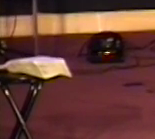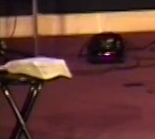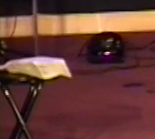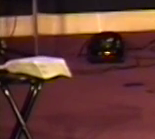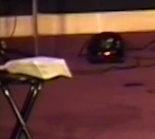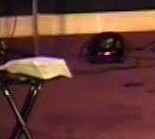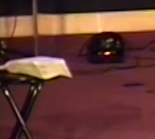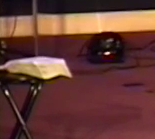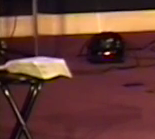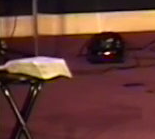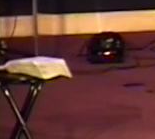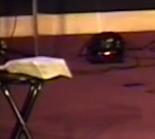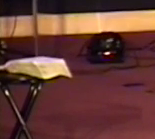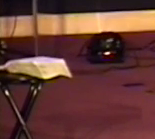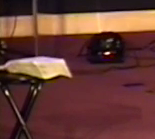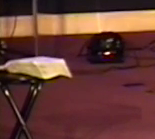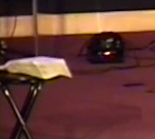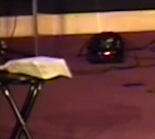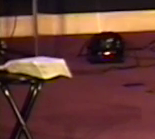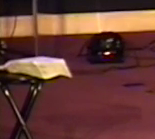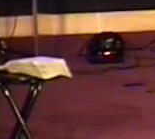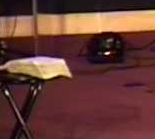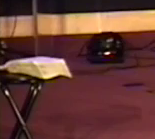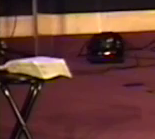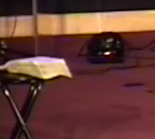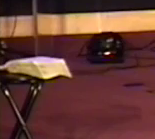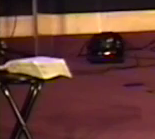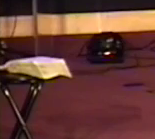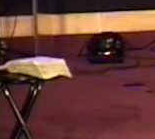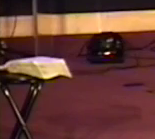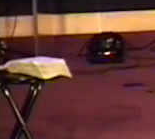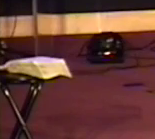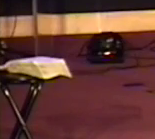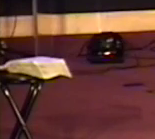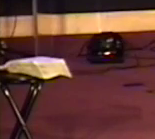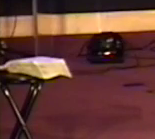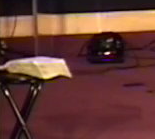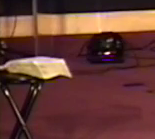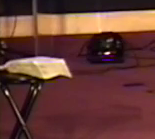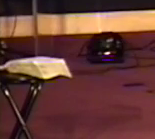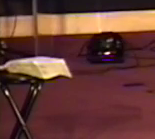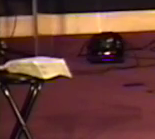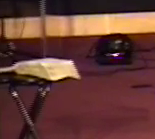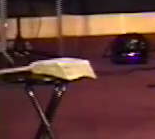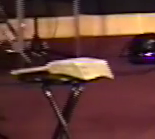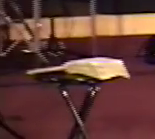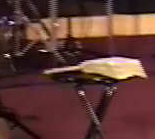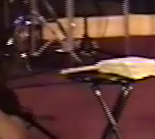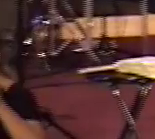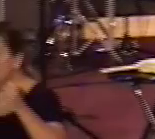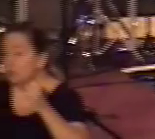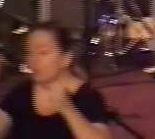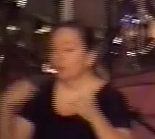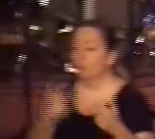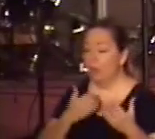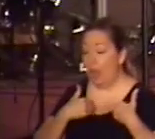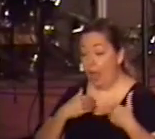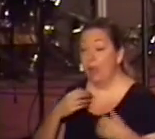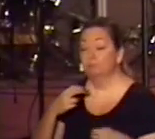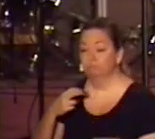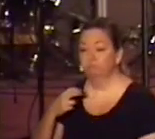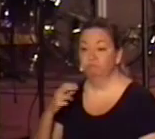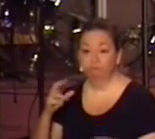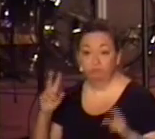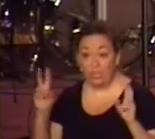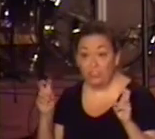is. But it's not until we listen and take inventory of ourselves and realize that we have them that God goes to